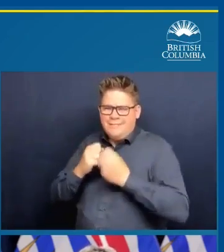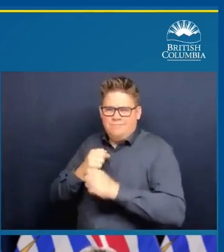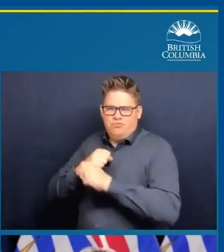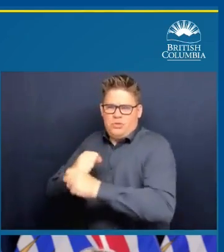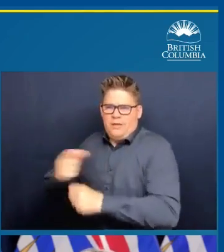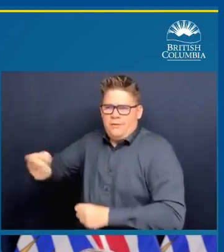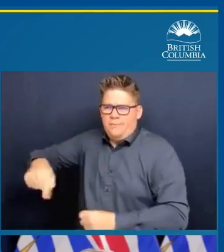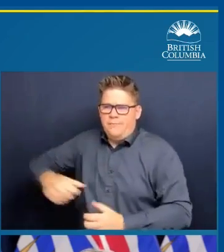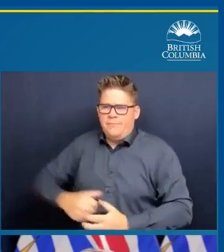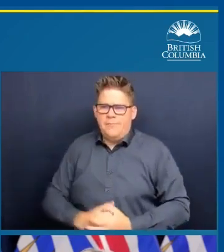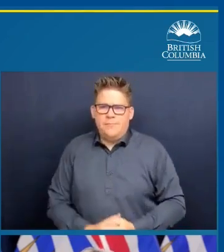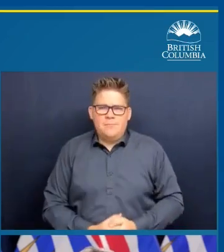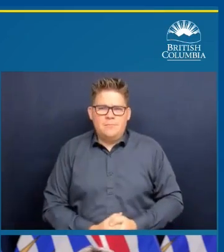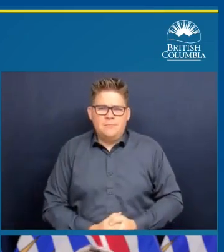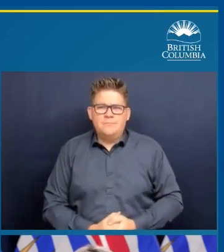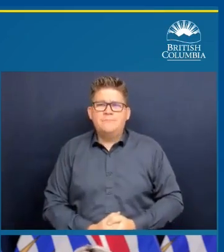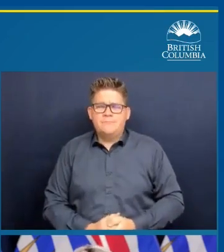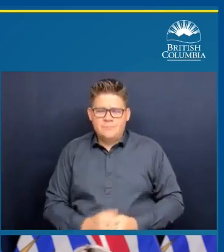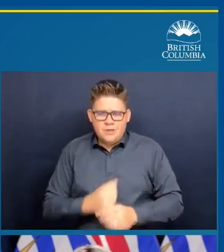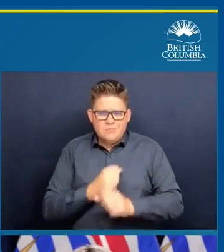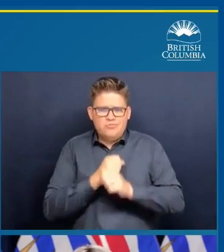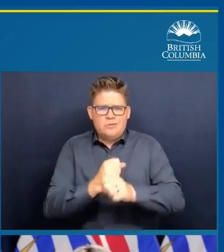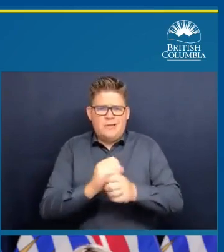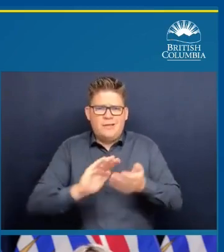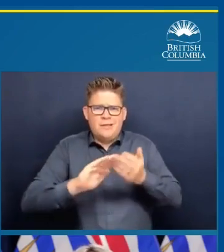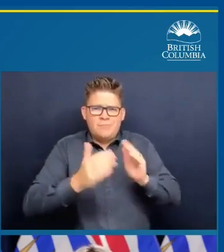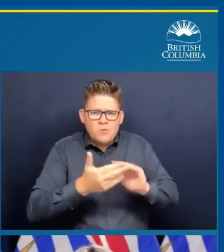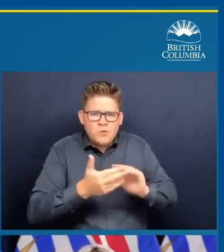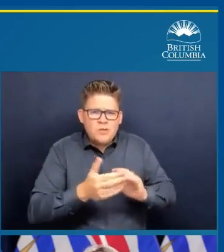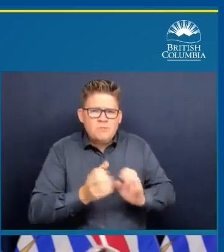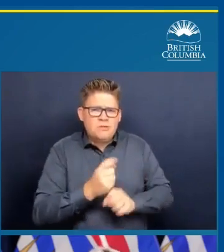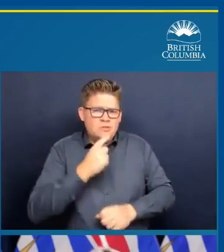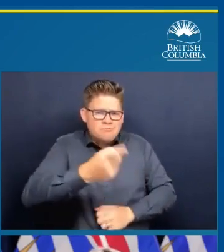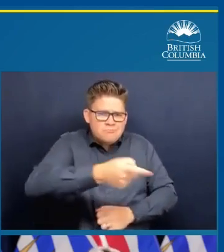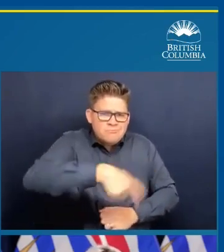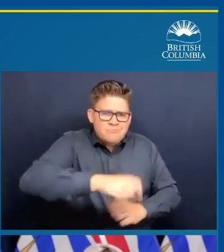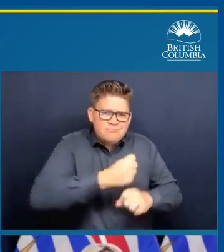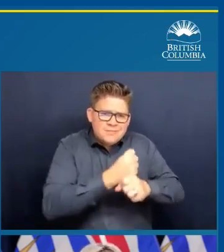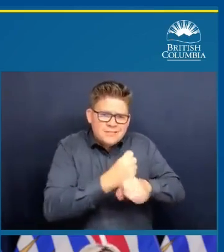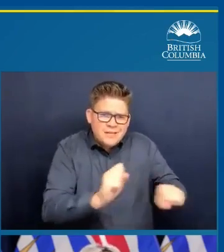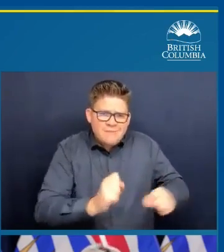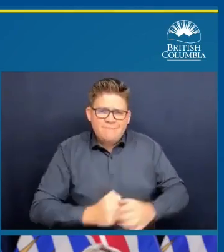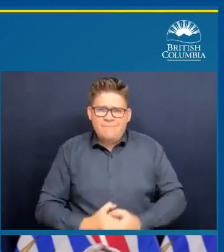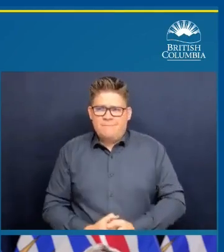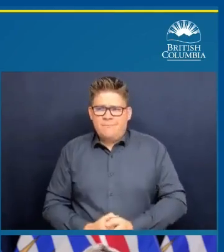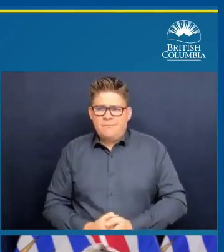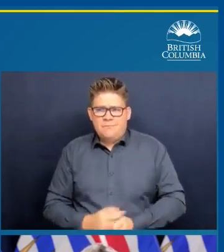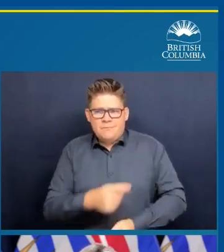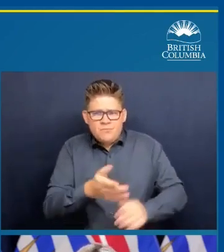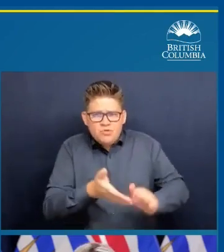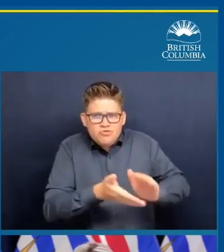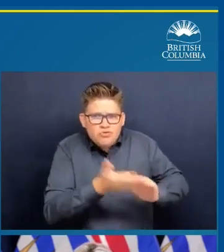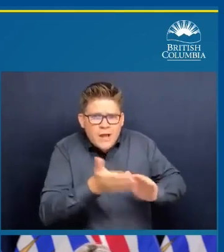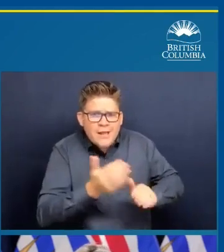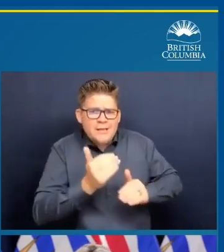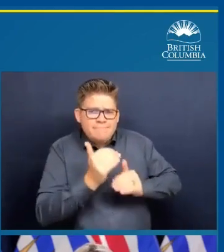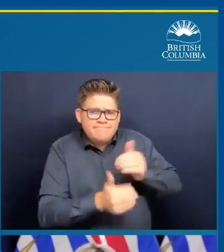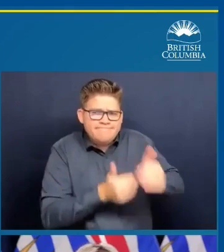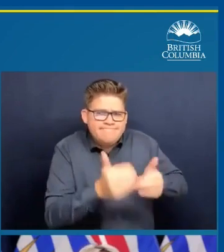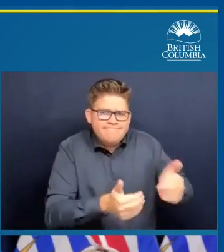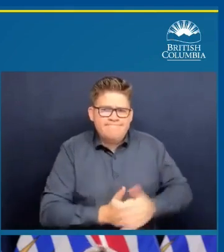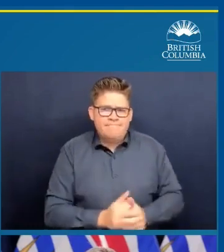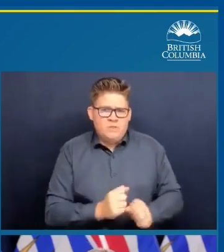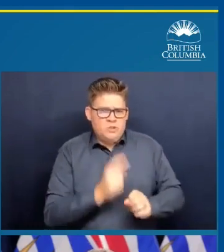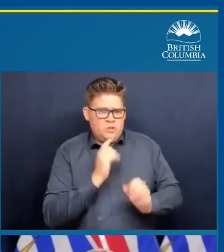communities, our families and our communities safe and functioning for all the other important things that we need to do,